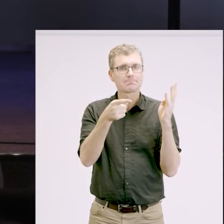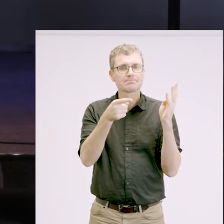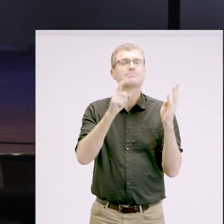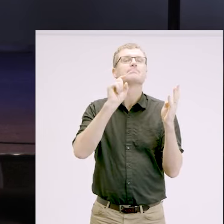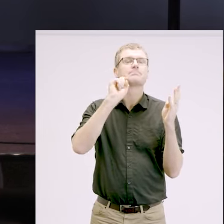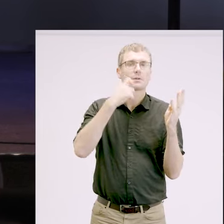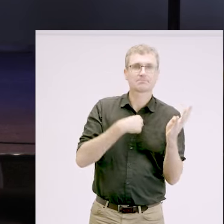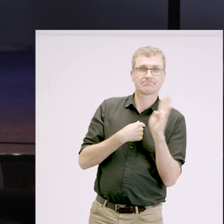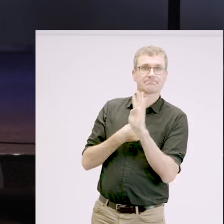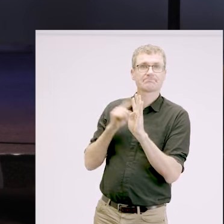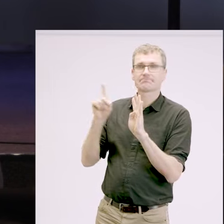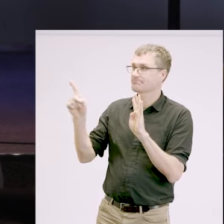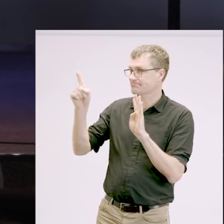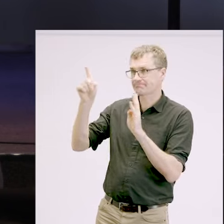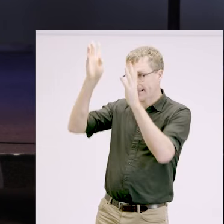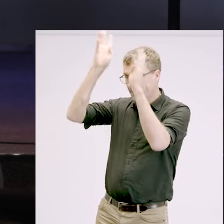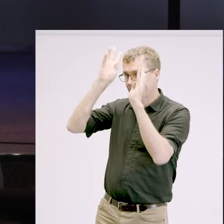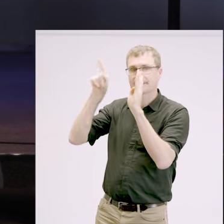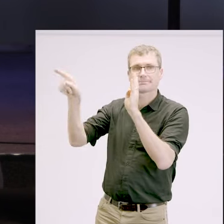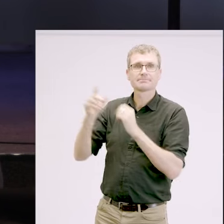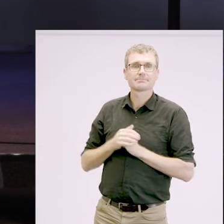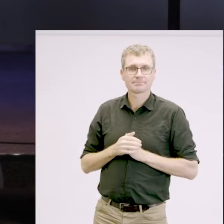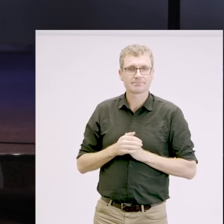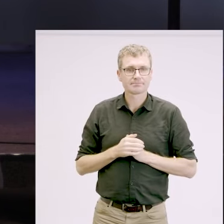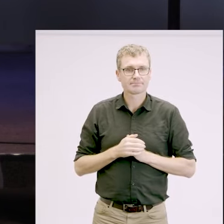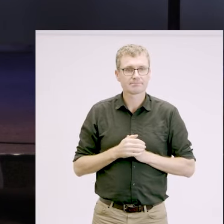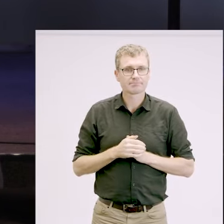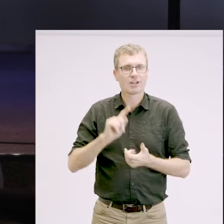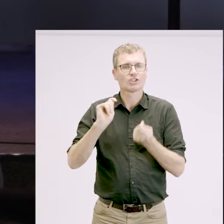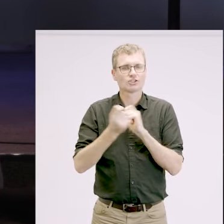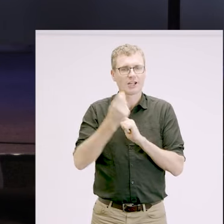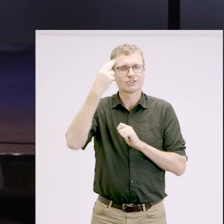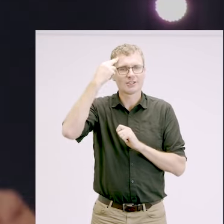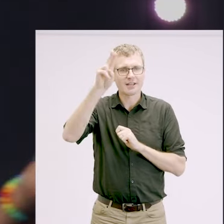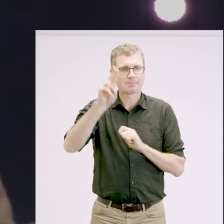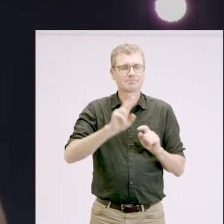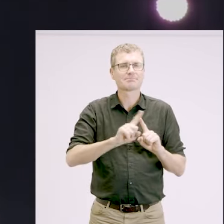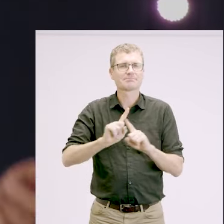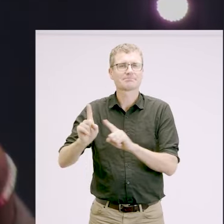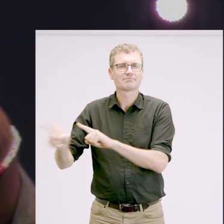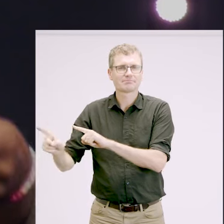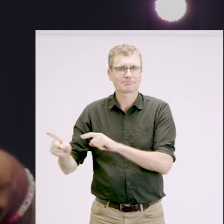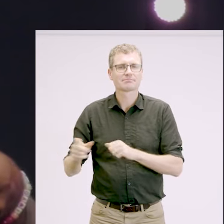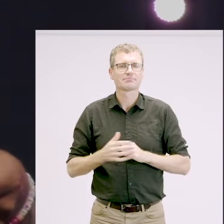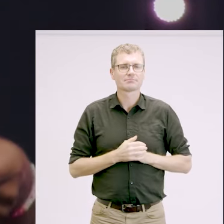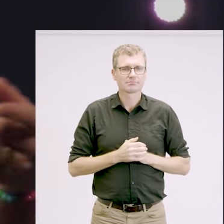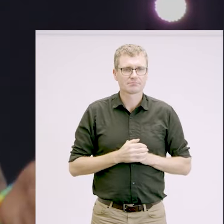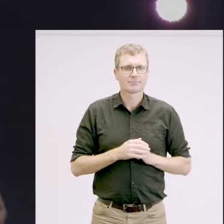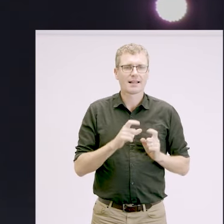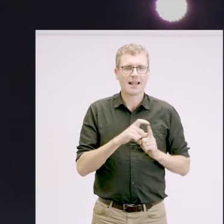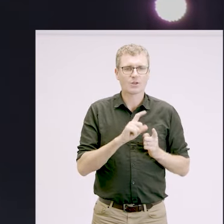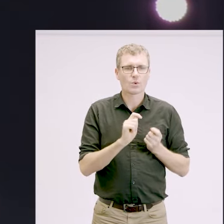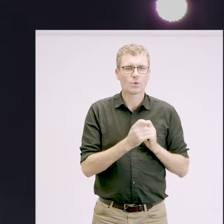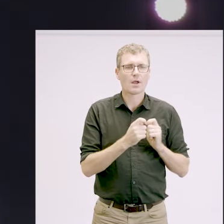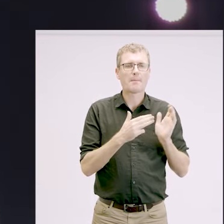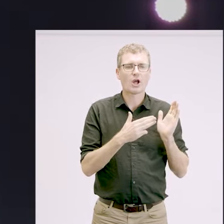these Israelites, noble Israelites, were to be presented to the king. And they were called Daniel, and they gave him new names. Daniel,